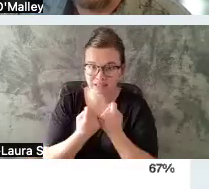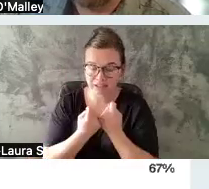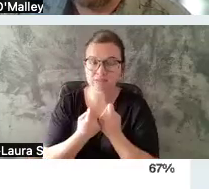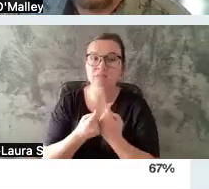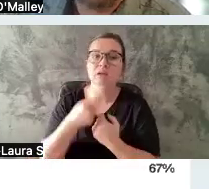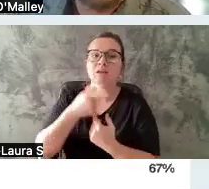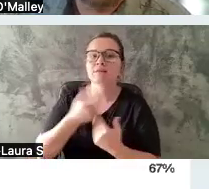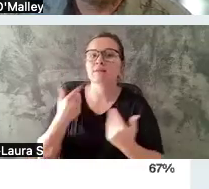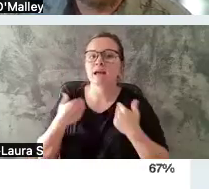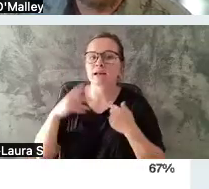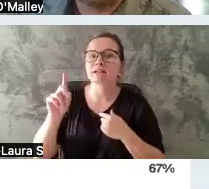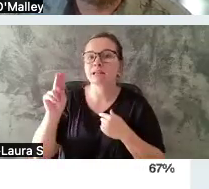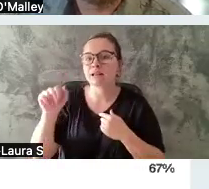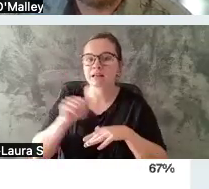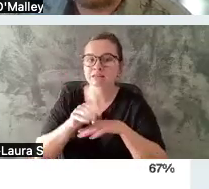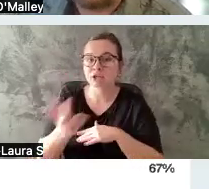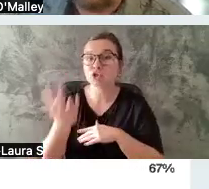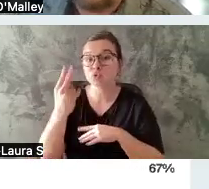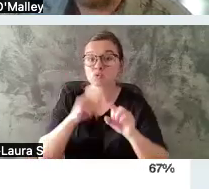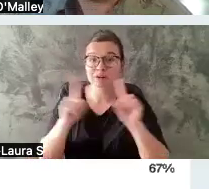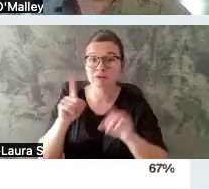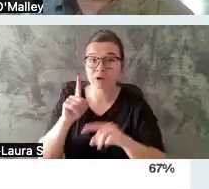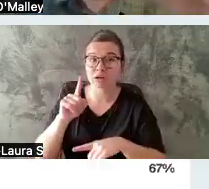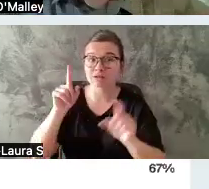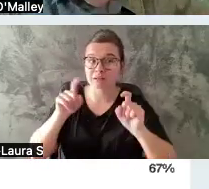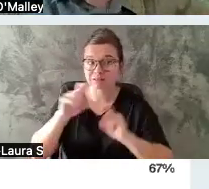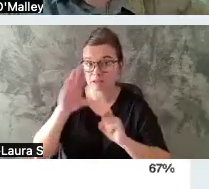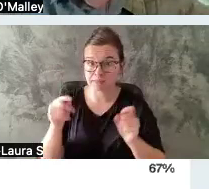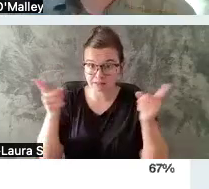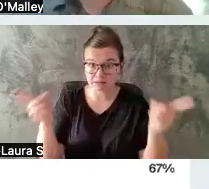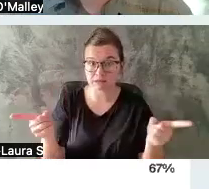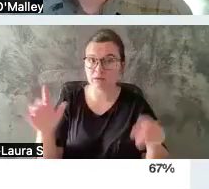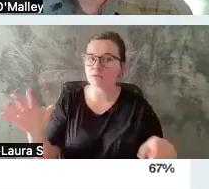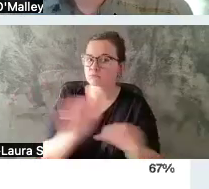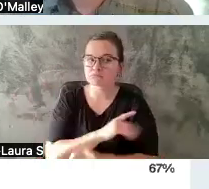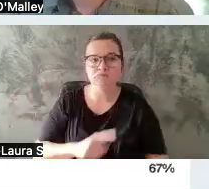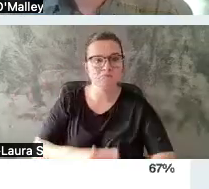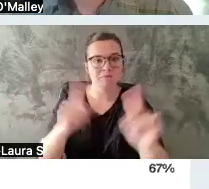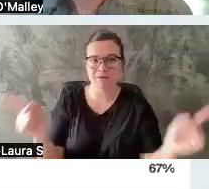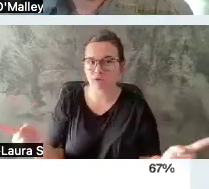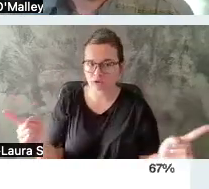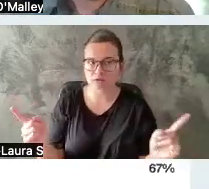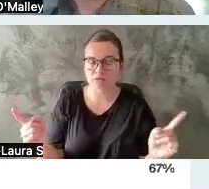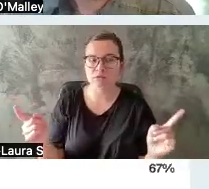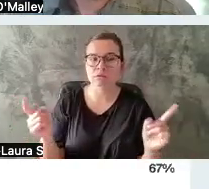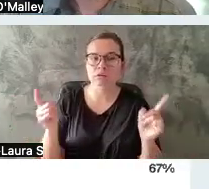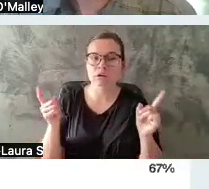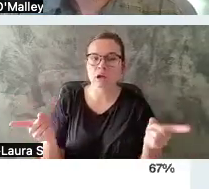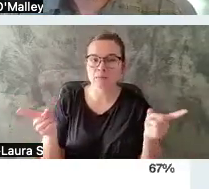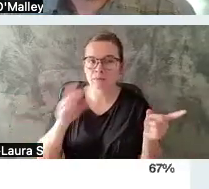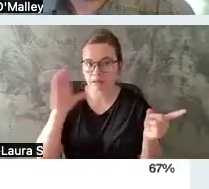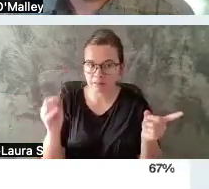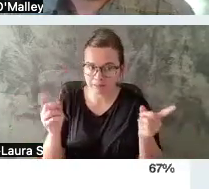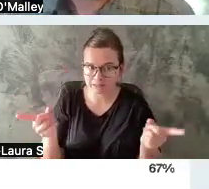their DNA submitted to two different testing companies. So these are two completely distinct um,